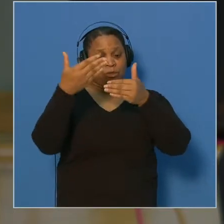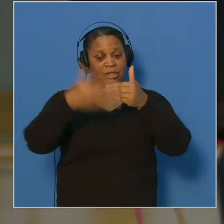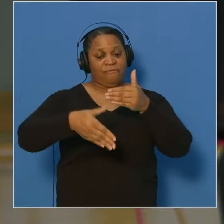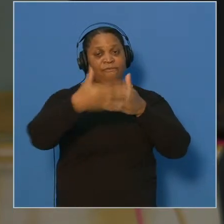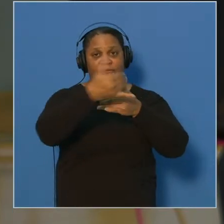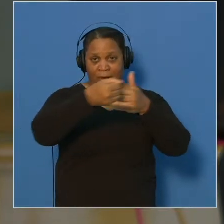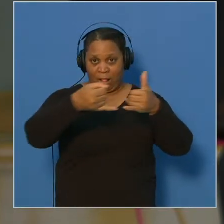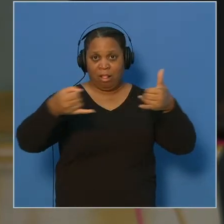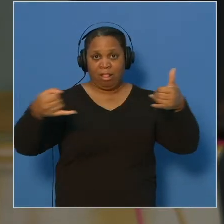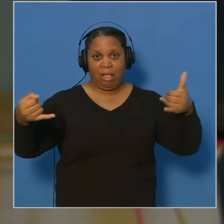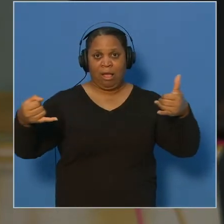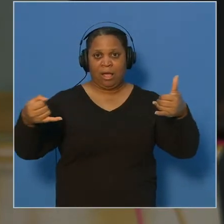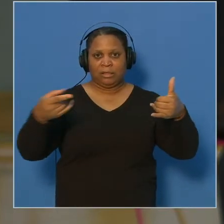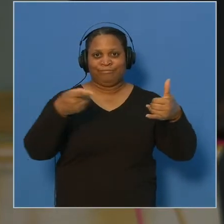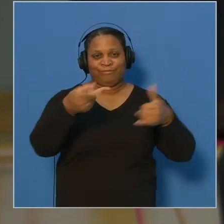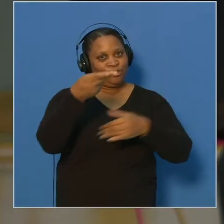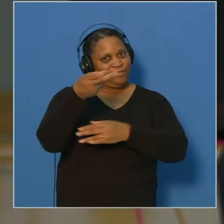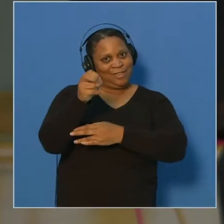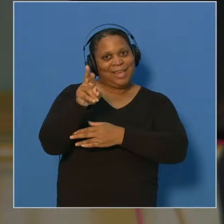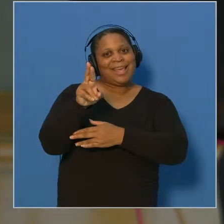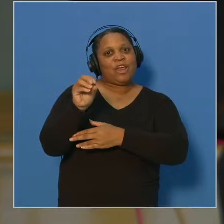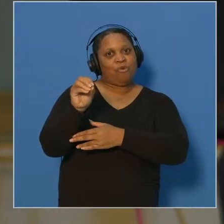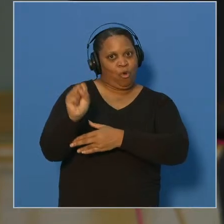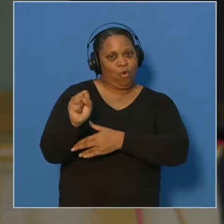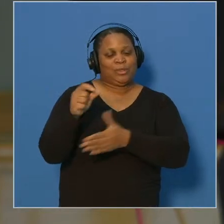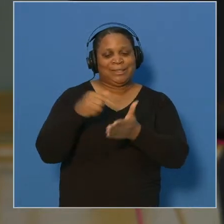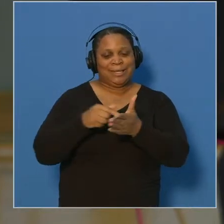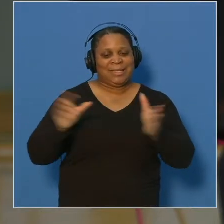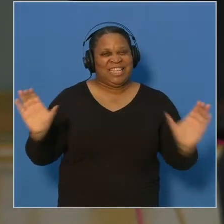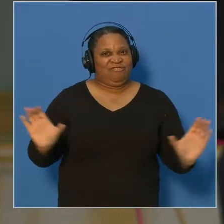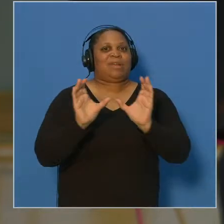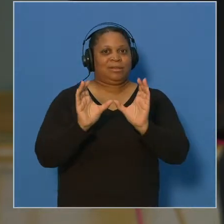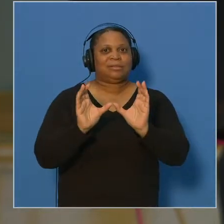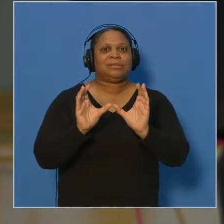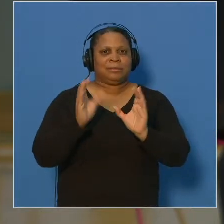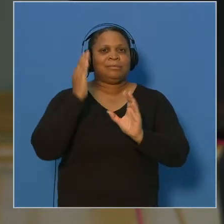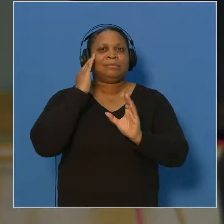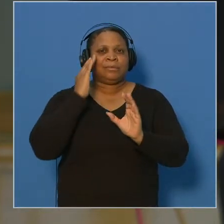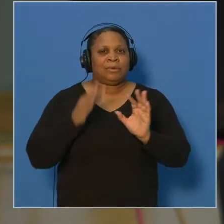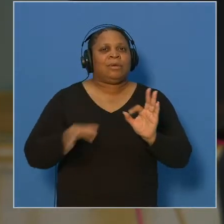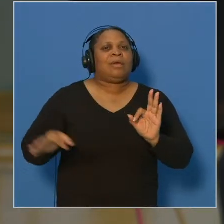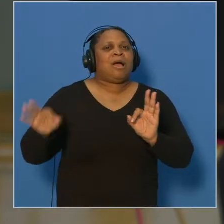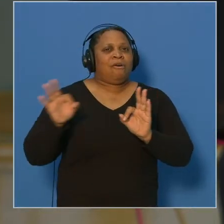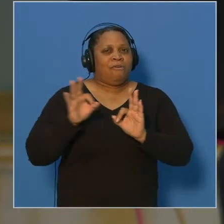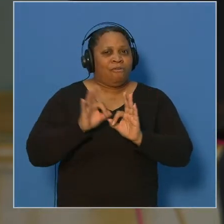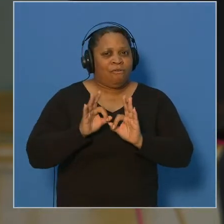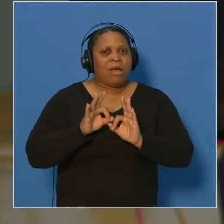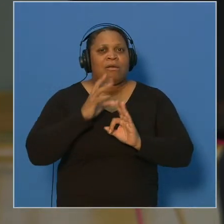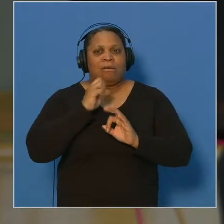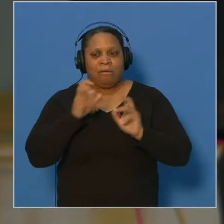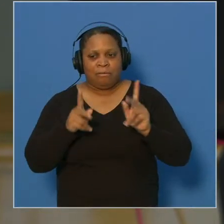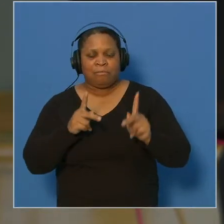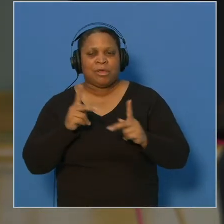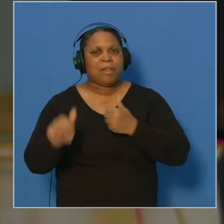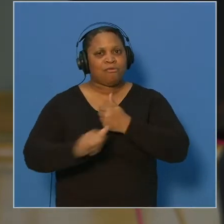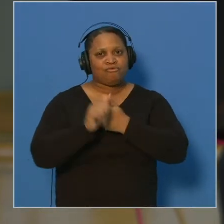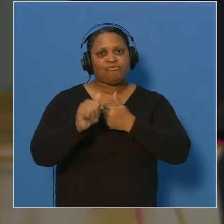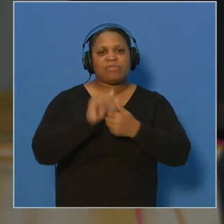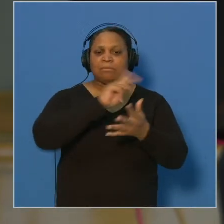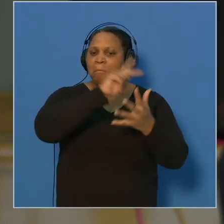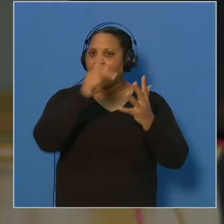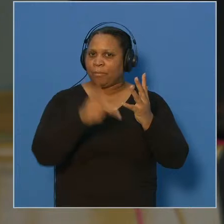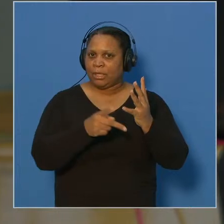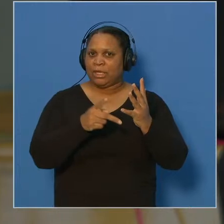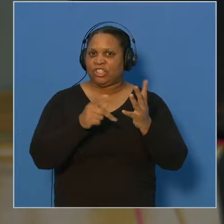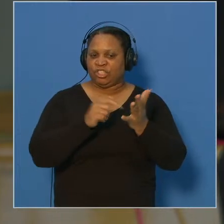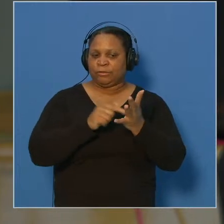them who are the heroes of this crisis. Knowing how valuable seniors and other at-risk populations are with respect